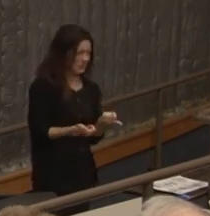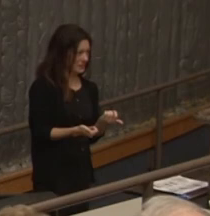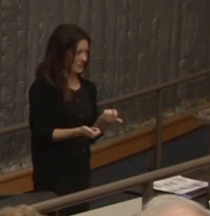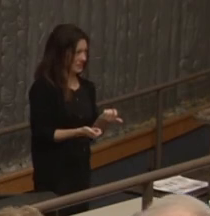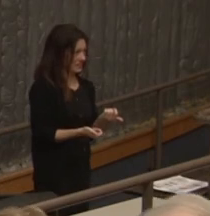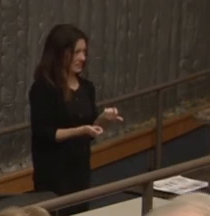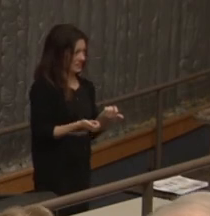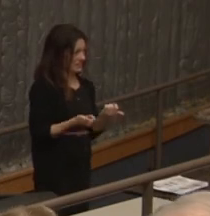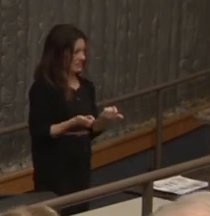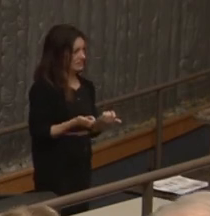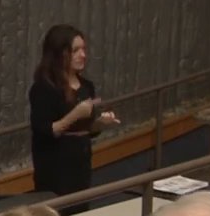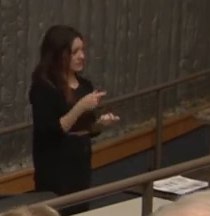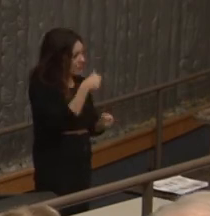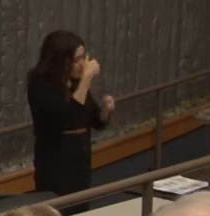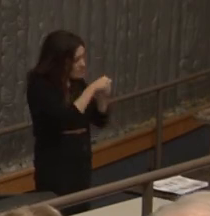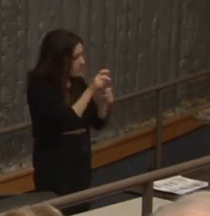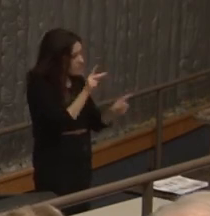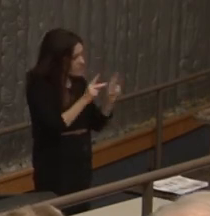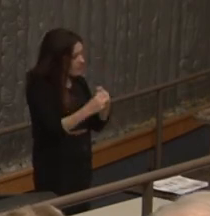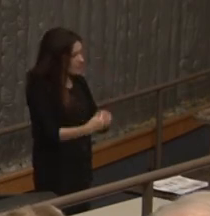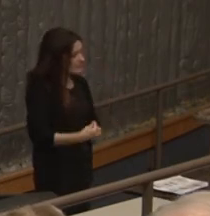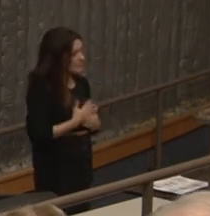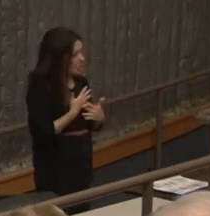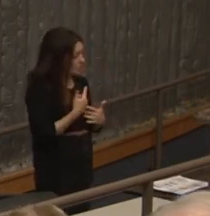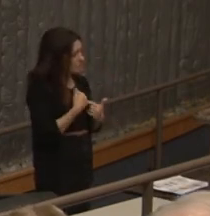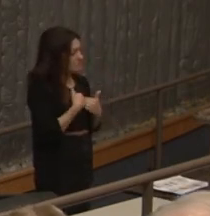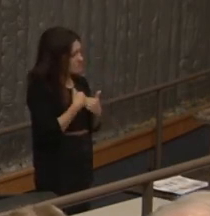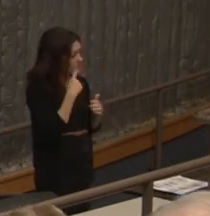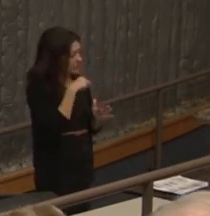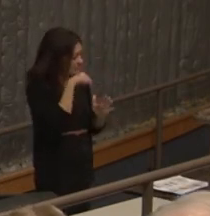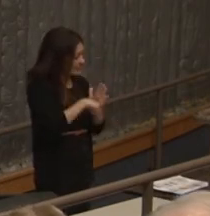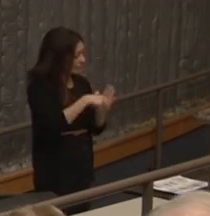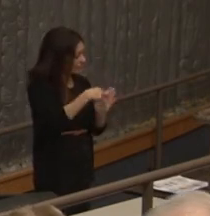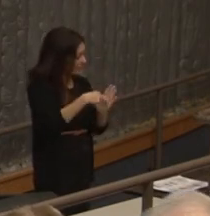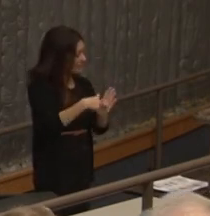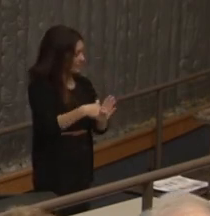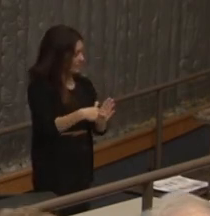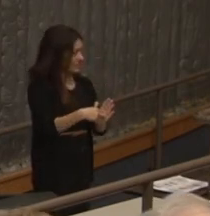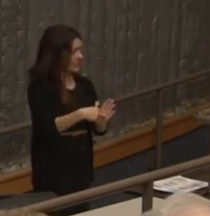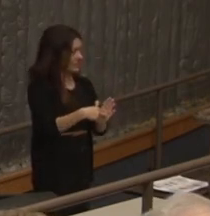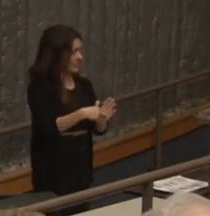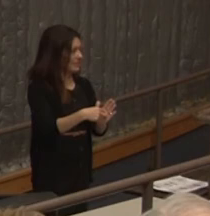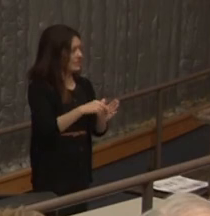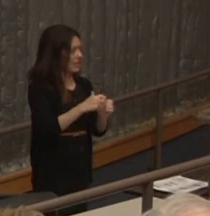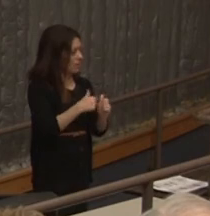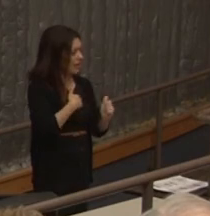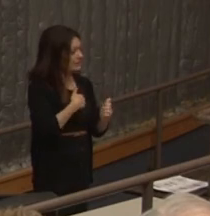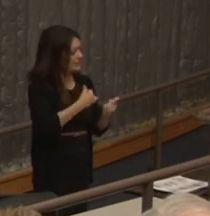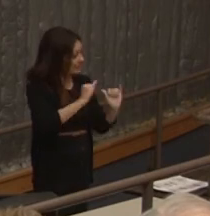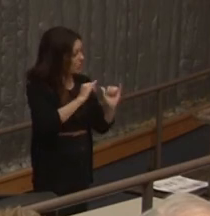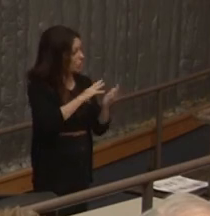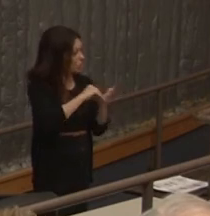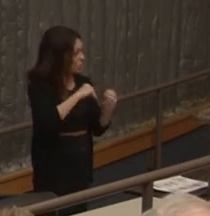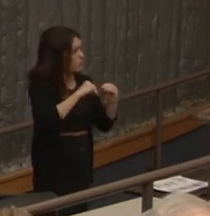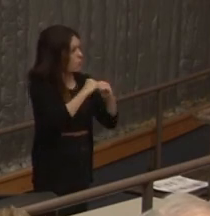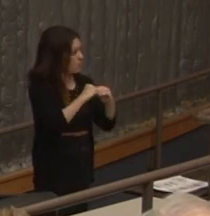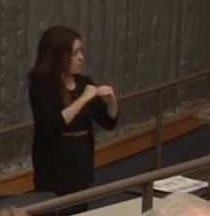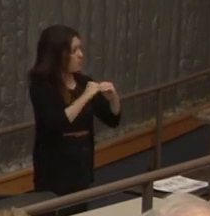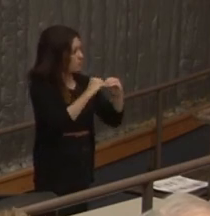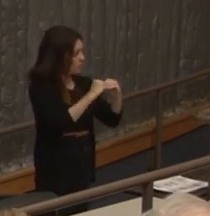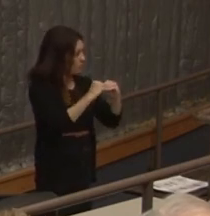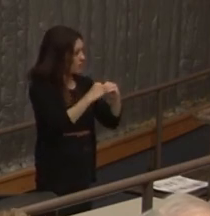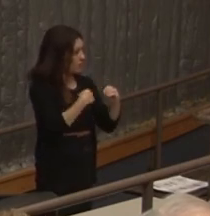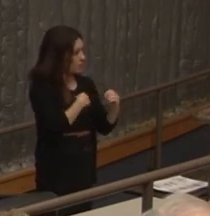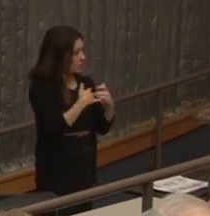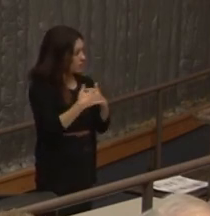remember being inspired to do in-depth reading and how it's, of course, endless. And yeah, how you worry about